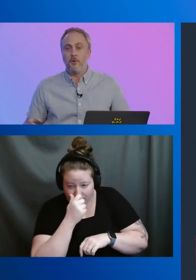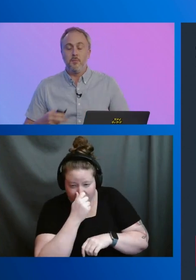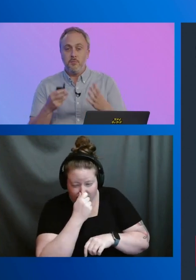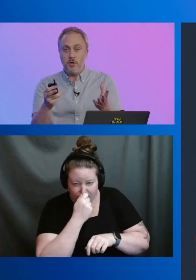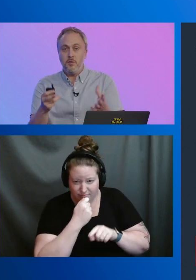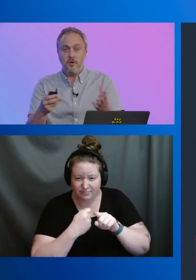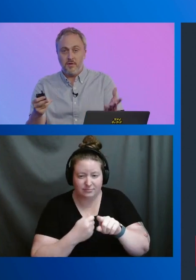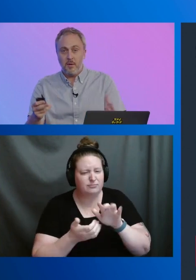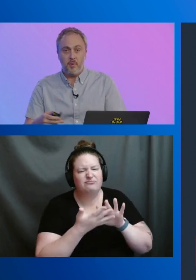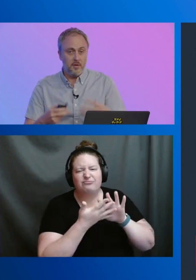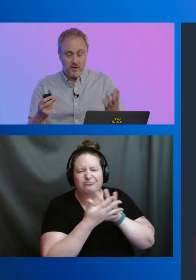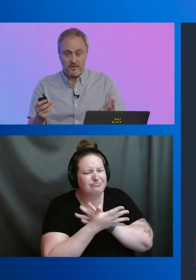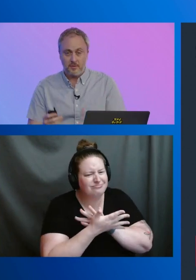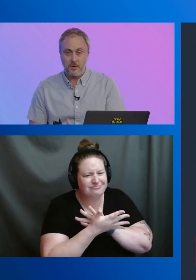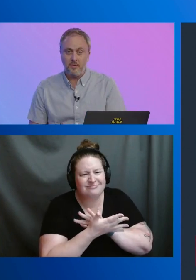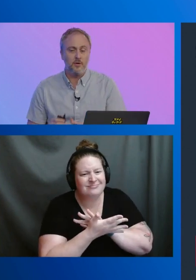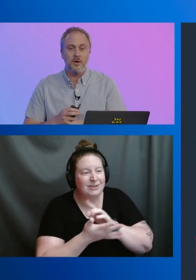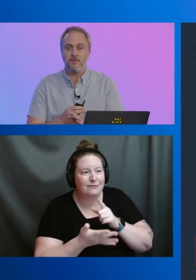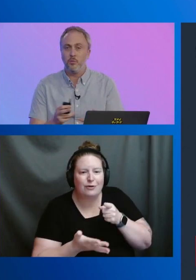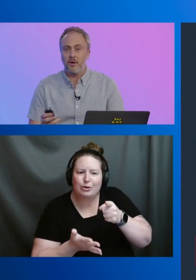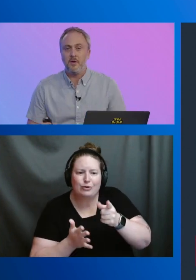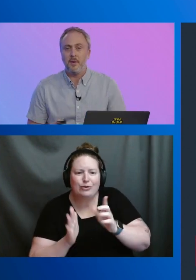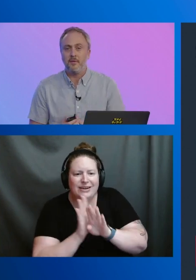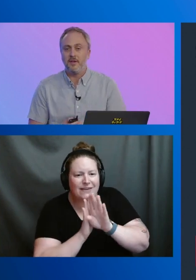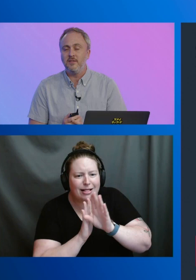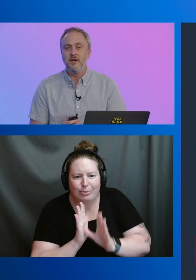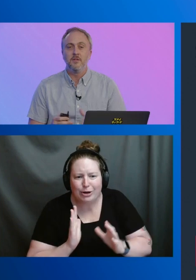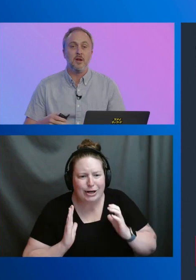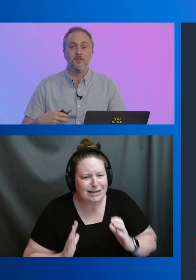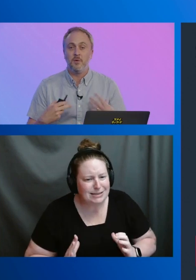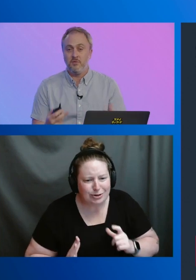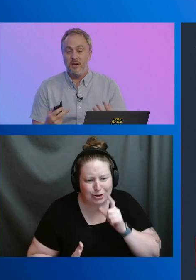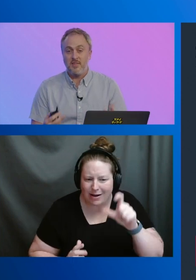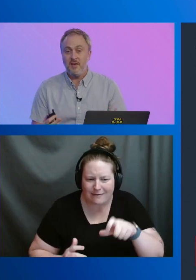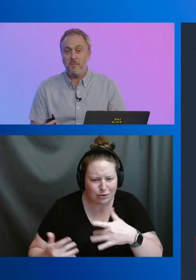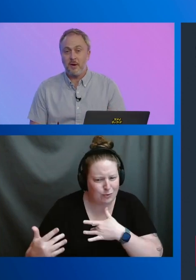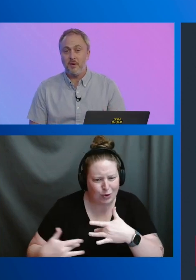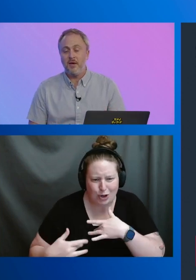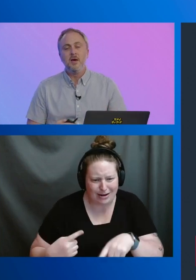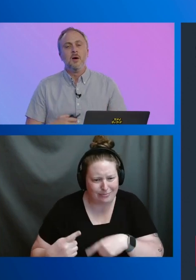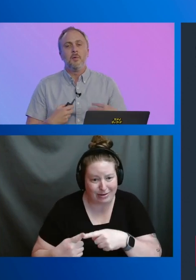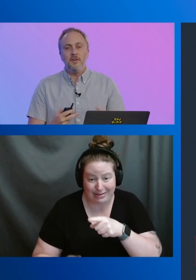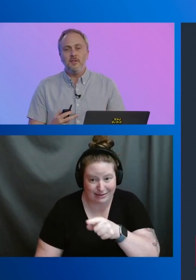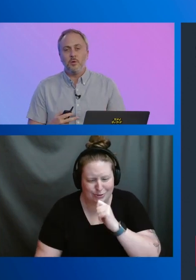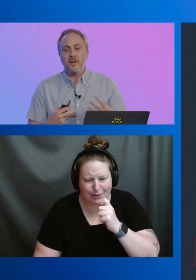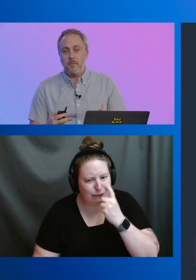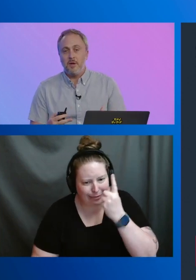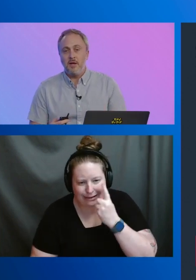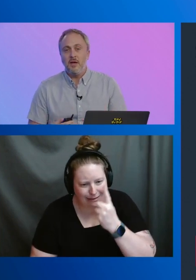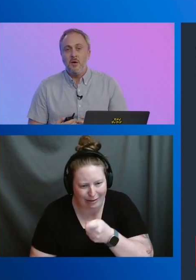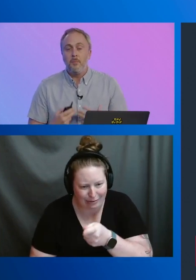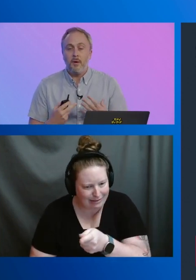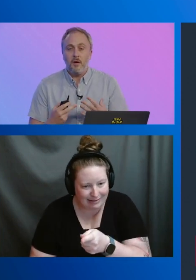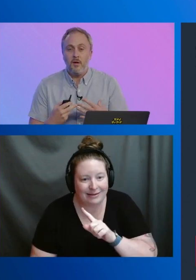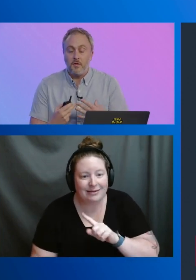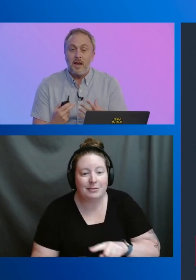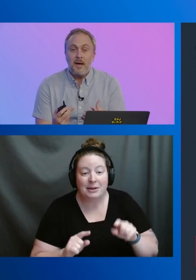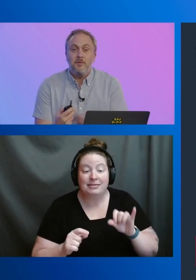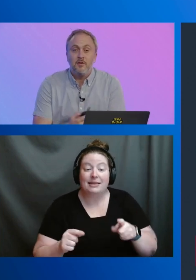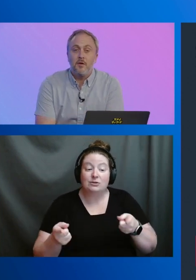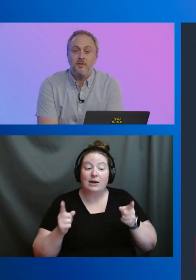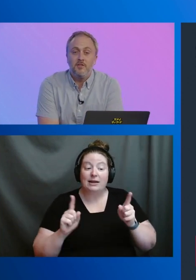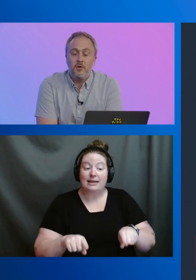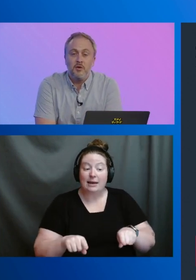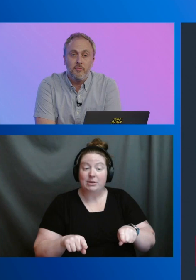obfuscated from you, the developer, the customer. You don't have to worry about this. You don't have to really think about it. But this is what's happening that the